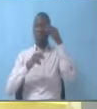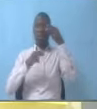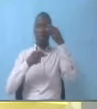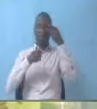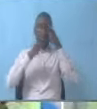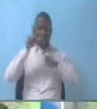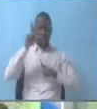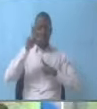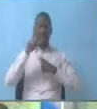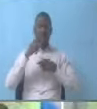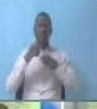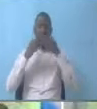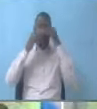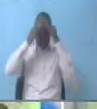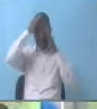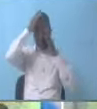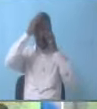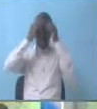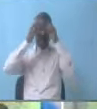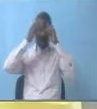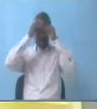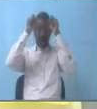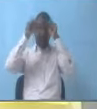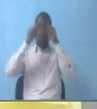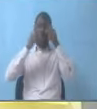also share responsibility for these decrees.